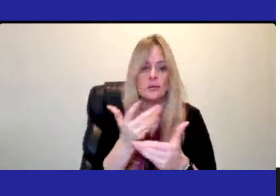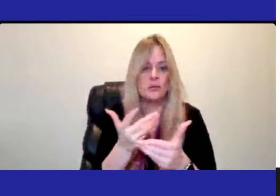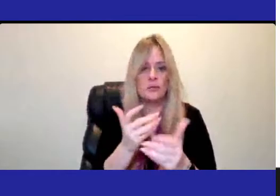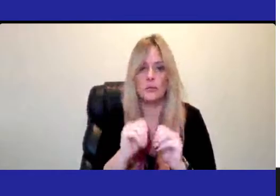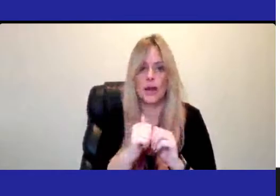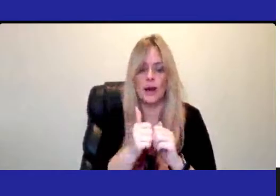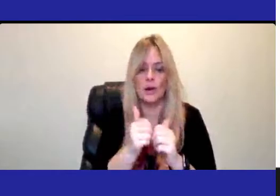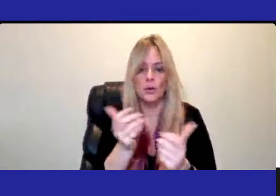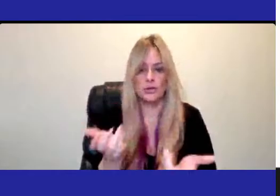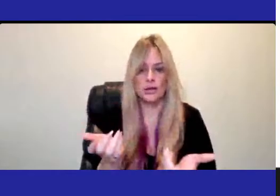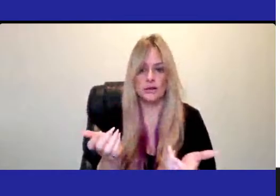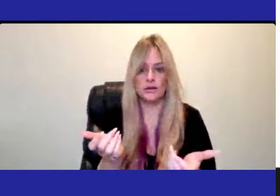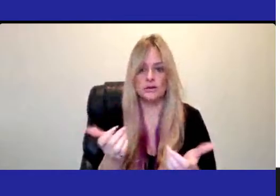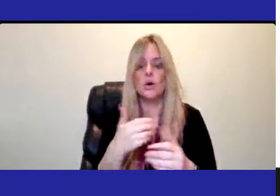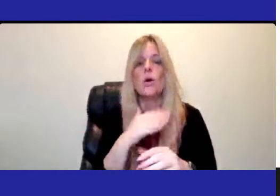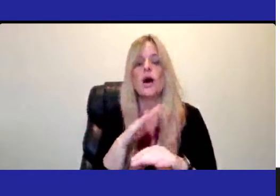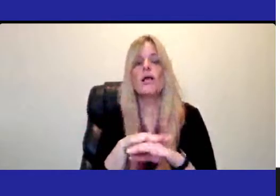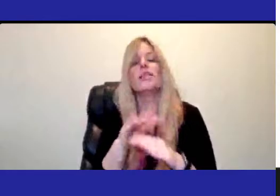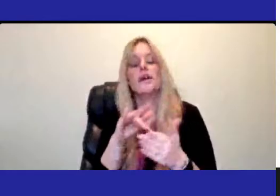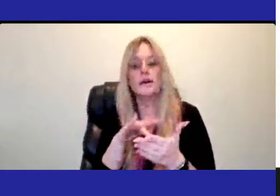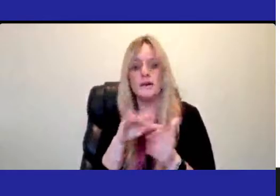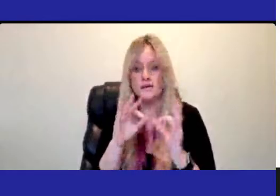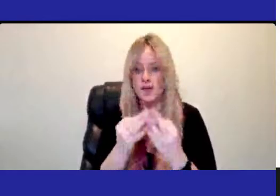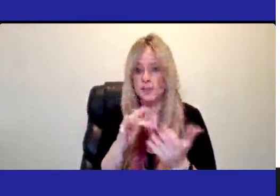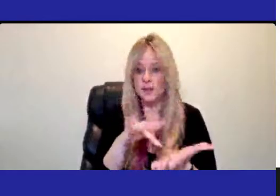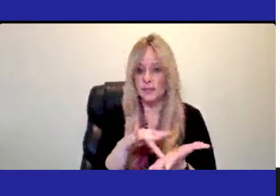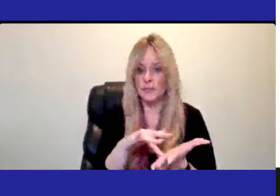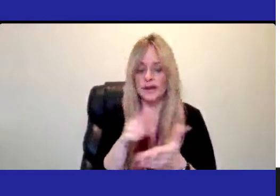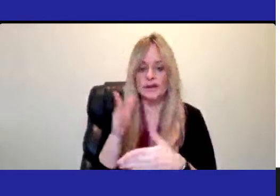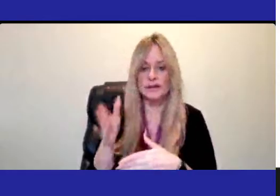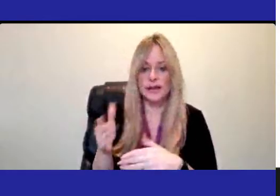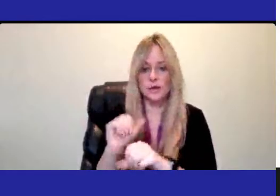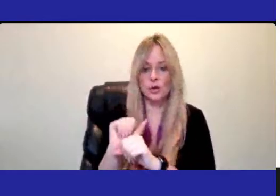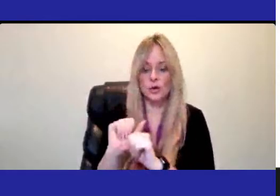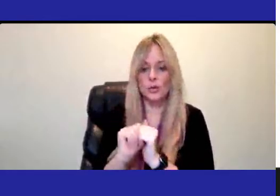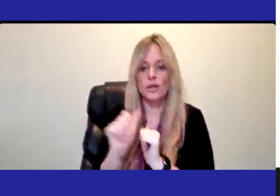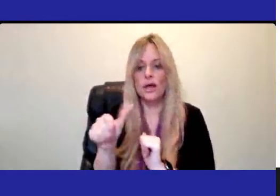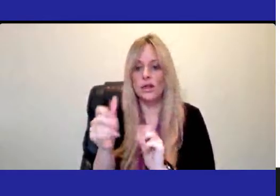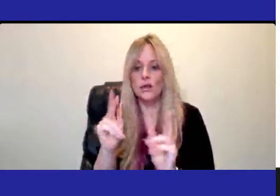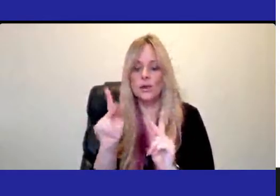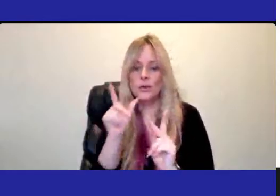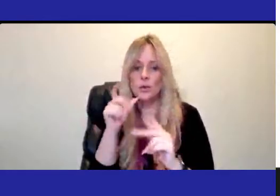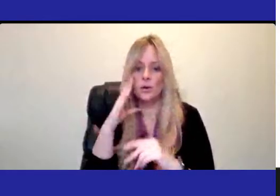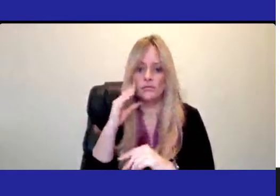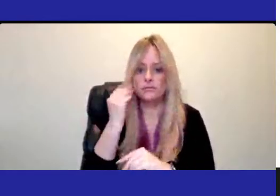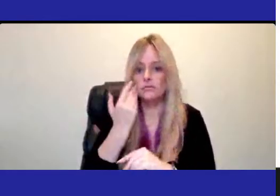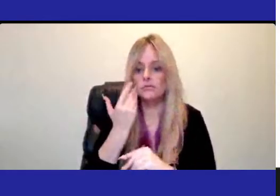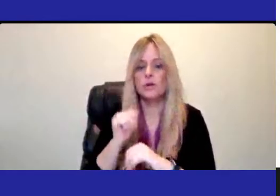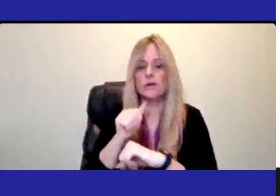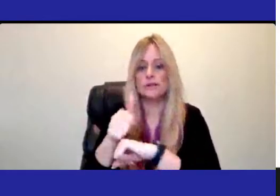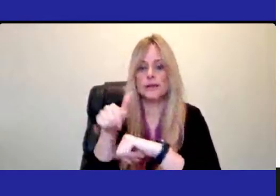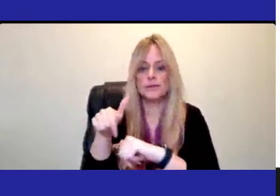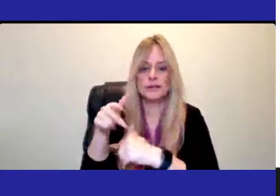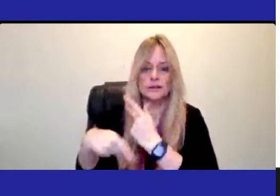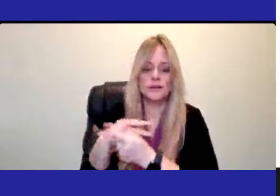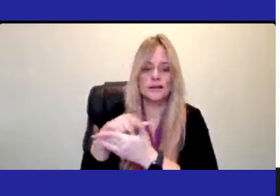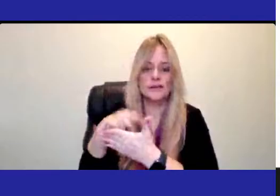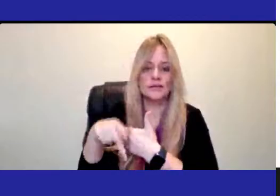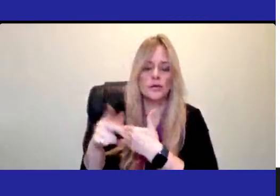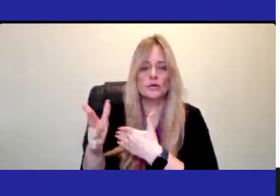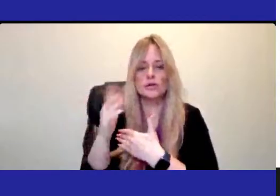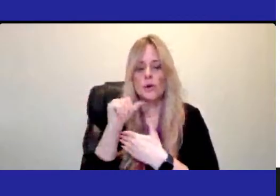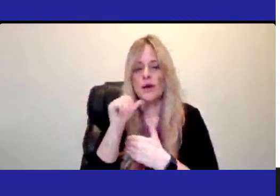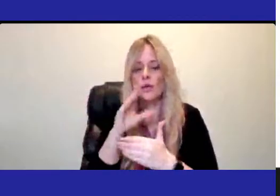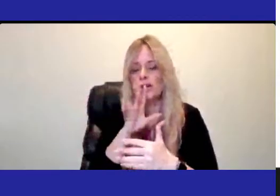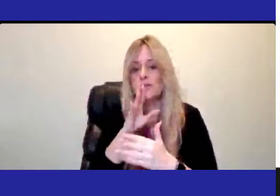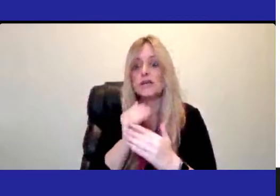been? On the family medicine side, we're working with others that have a lot of experience setting up programs like this. So we're, I don't want to speak too soon, but we're